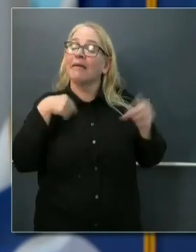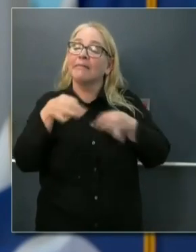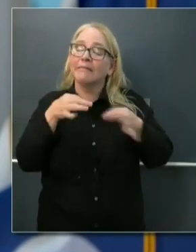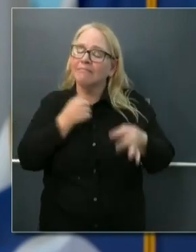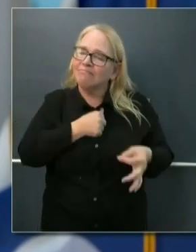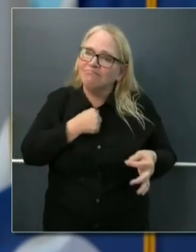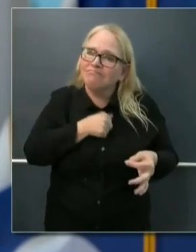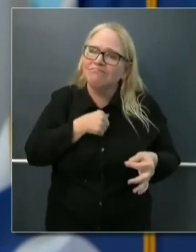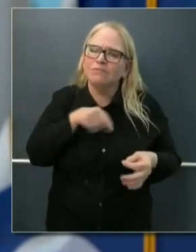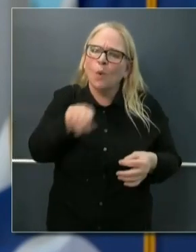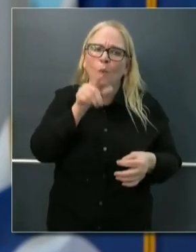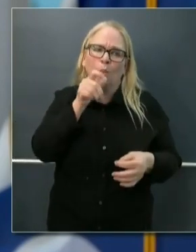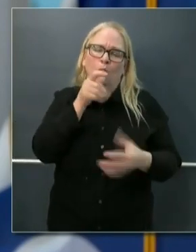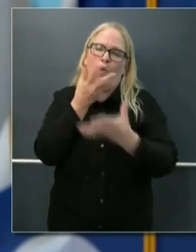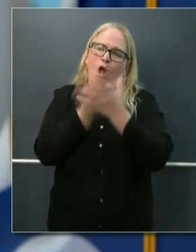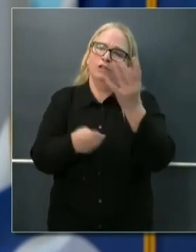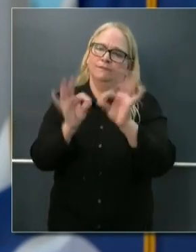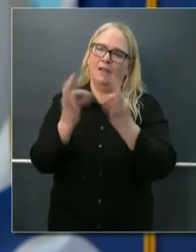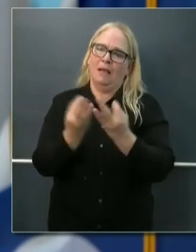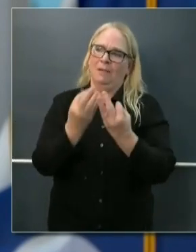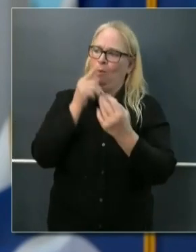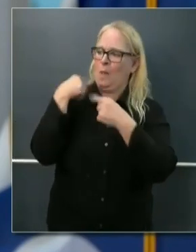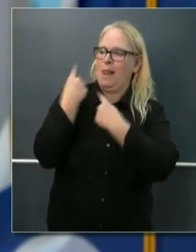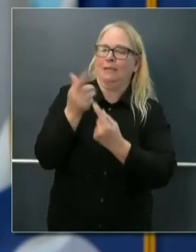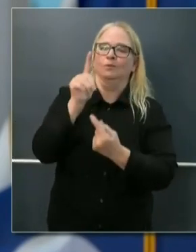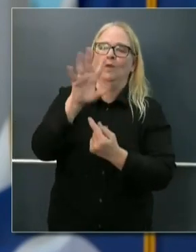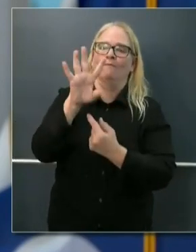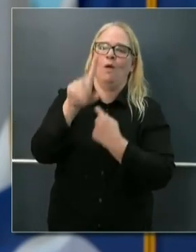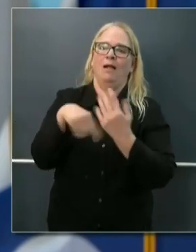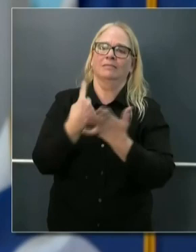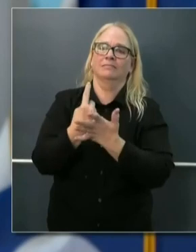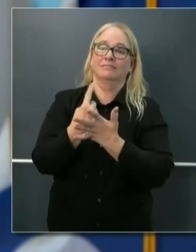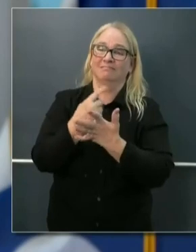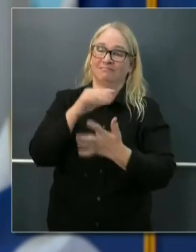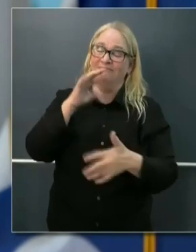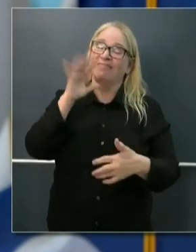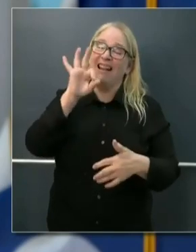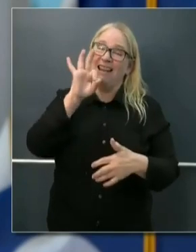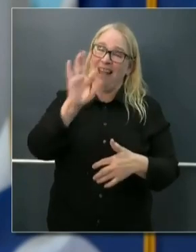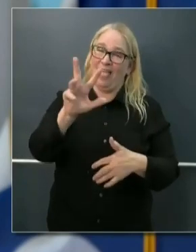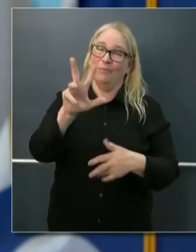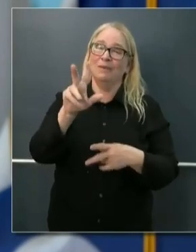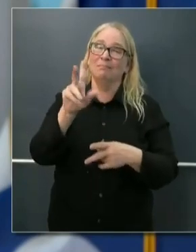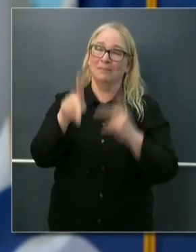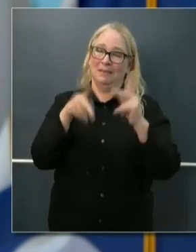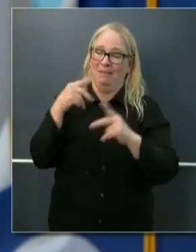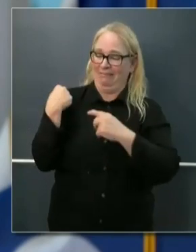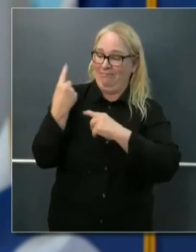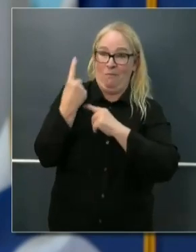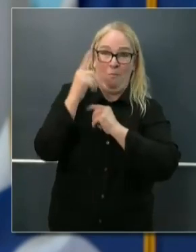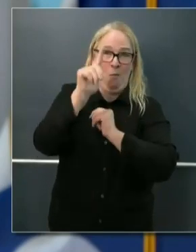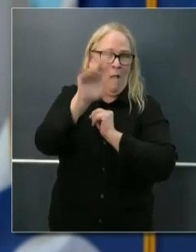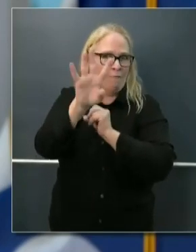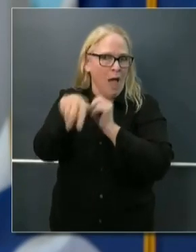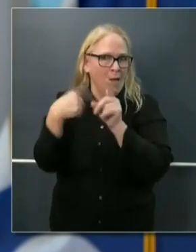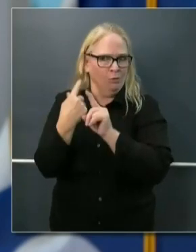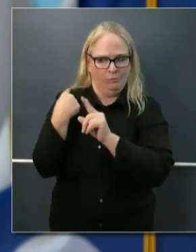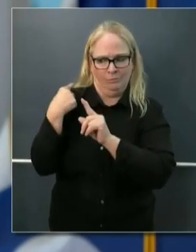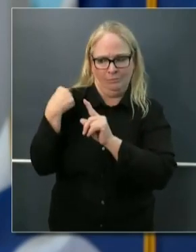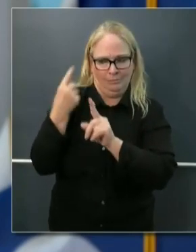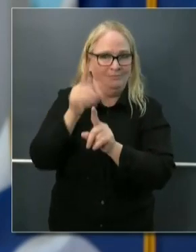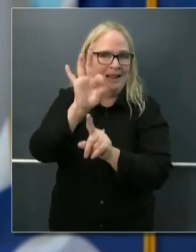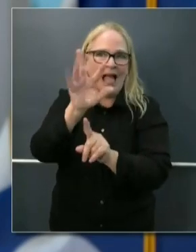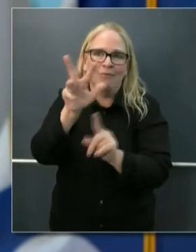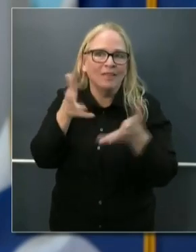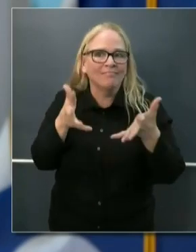their lives over the last 24 hours. 93 additional people lost their lives compared to the time I spoke